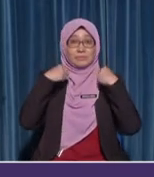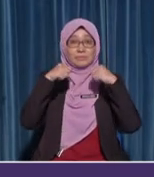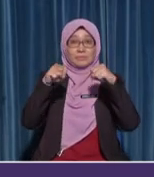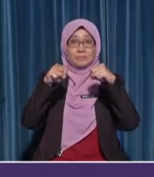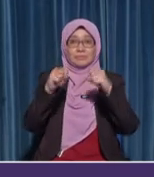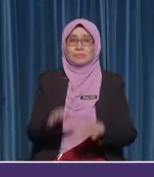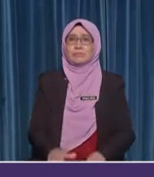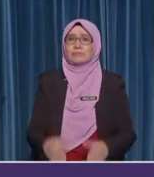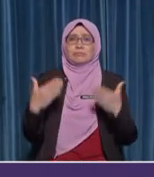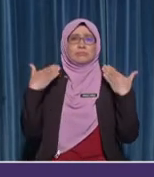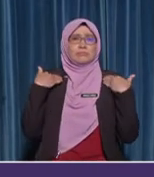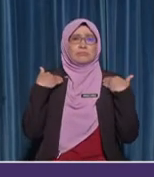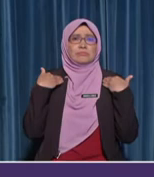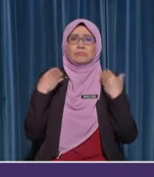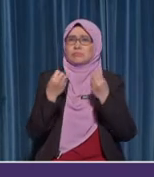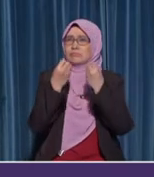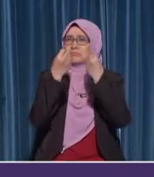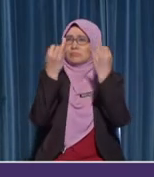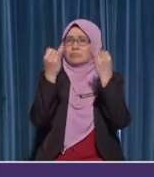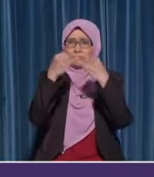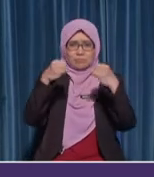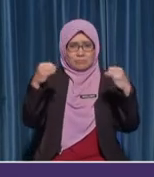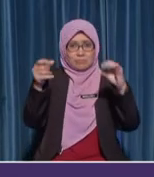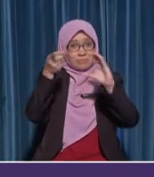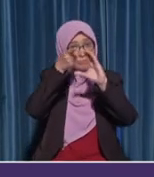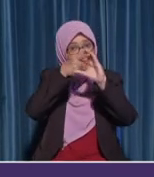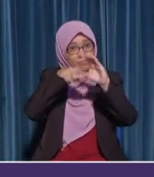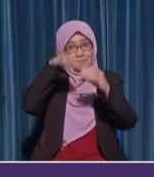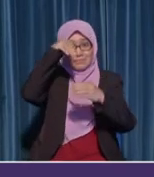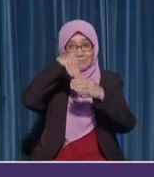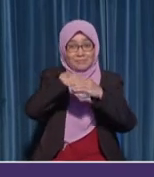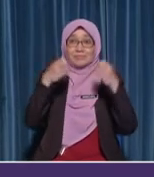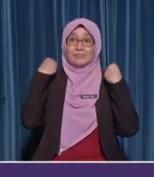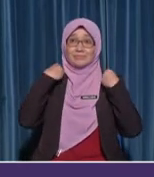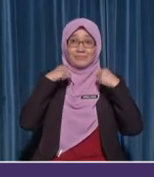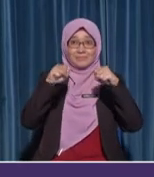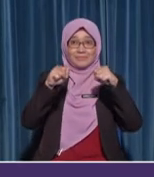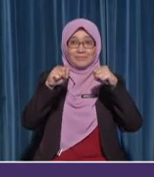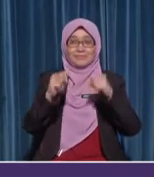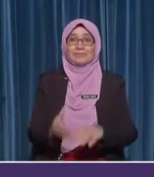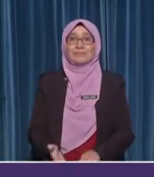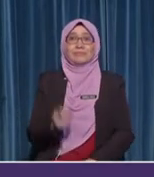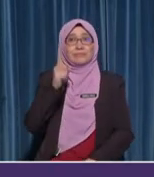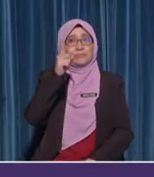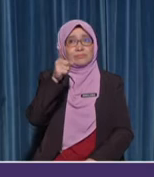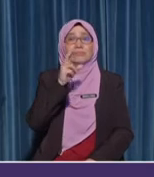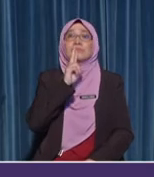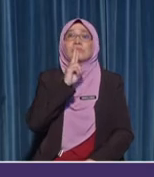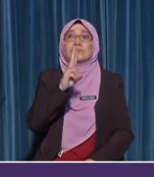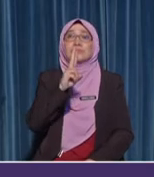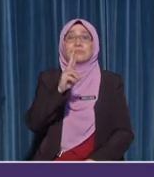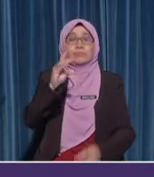are various types of clocks in this shop. There are analog